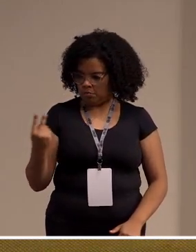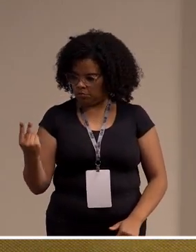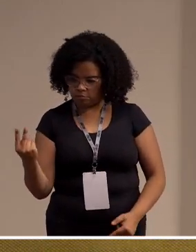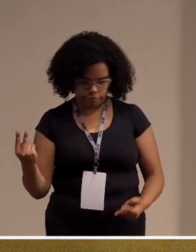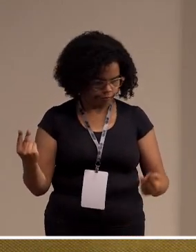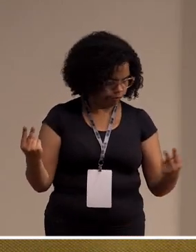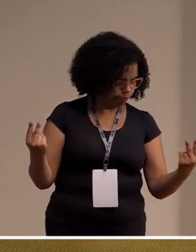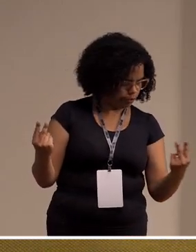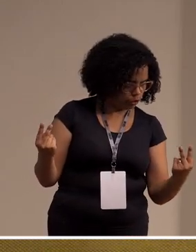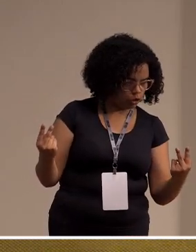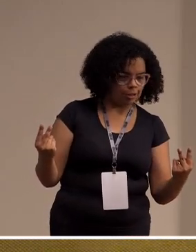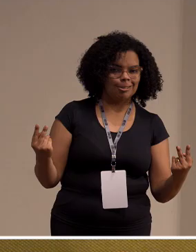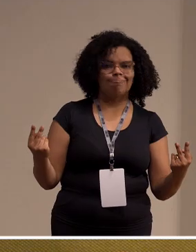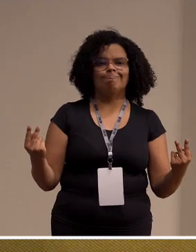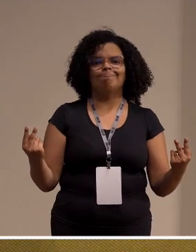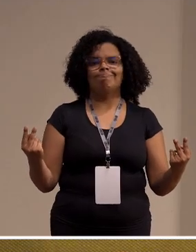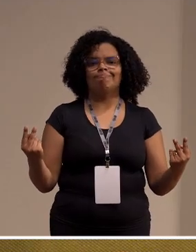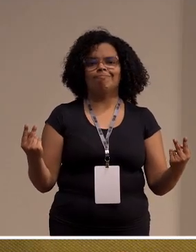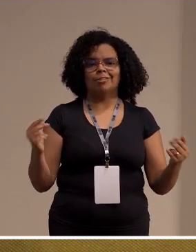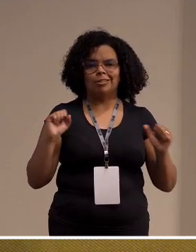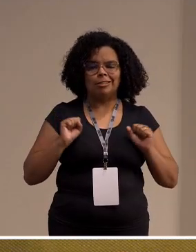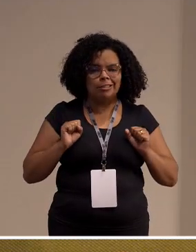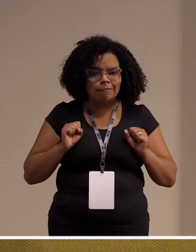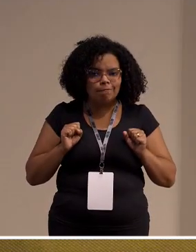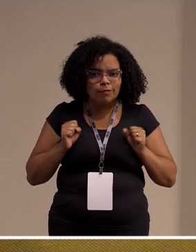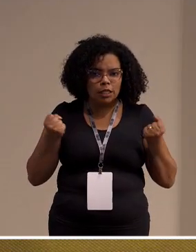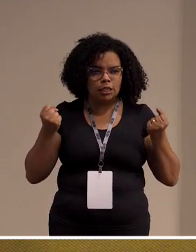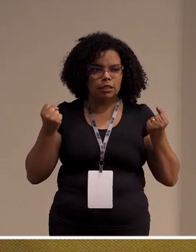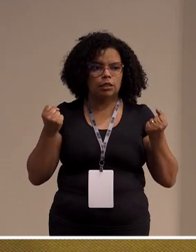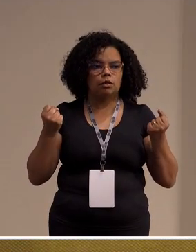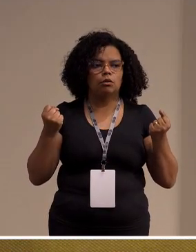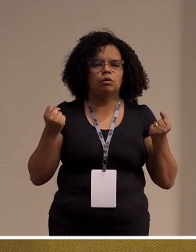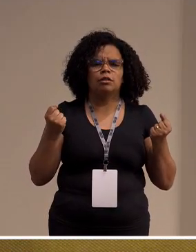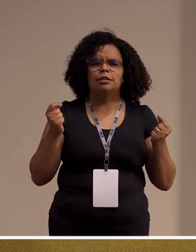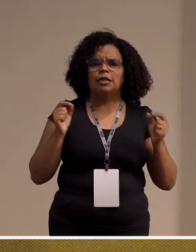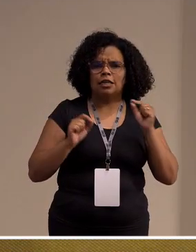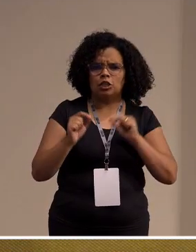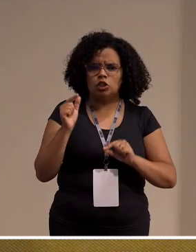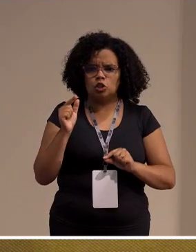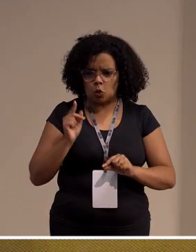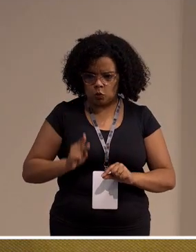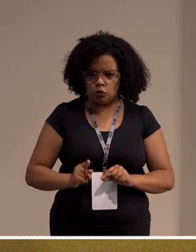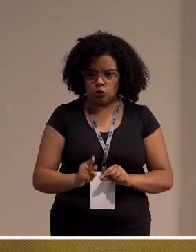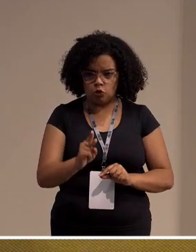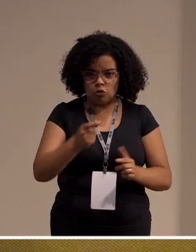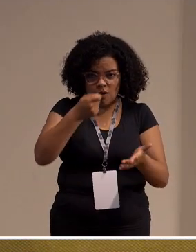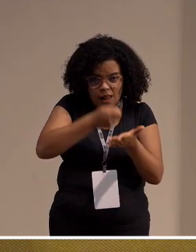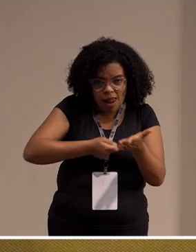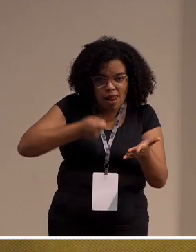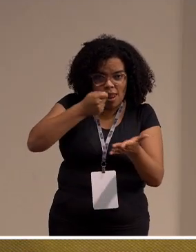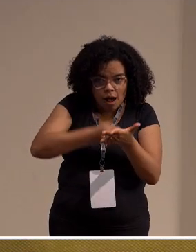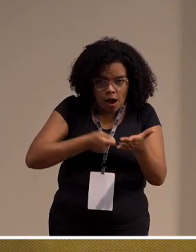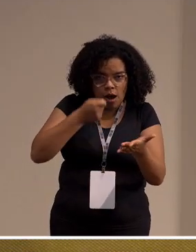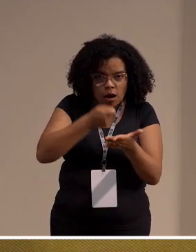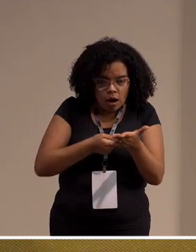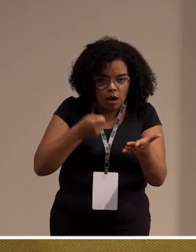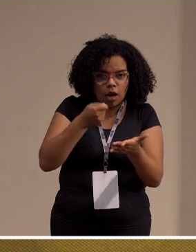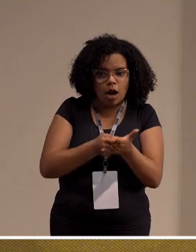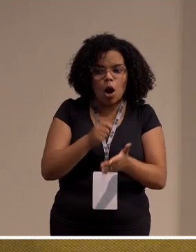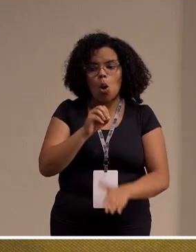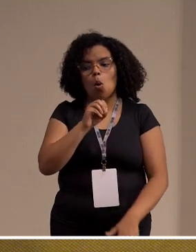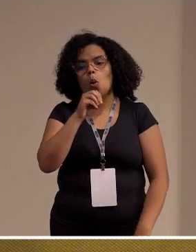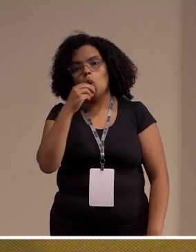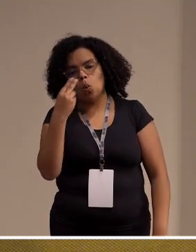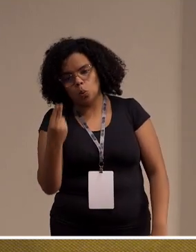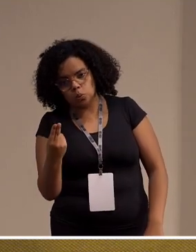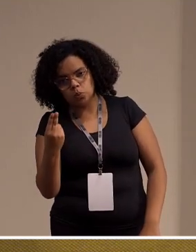do we continue to struggle under these circumstances or do we take a chance, risk our lives and